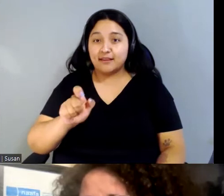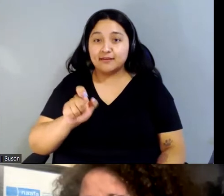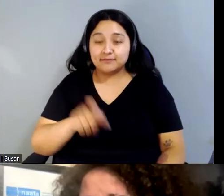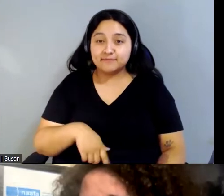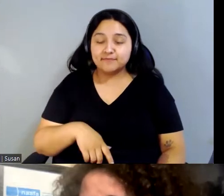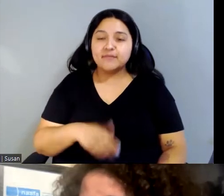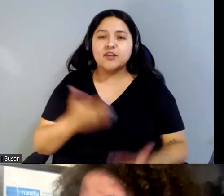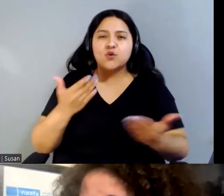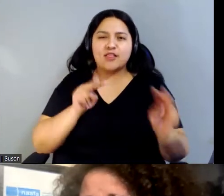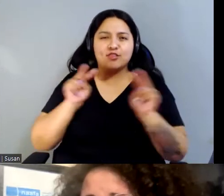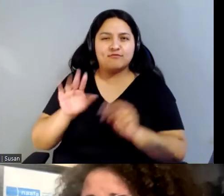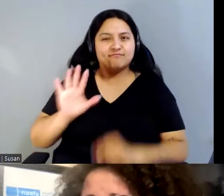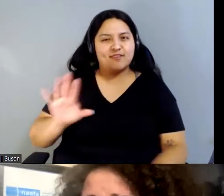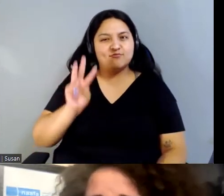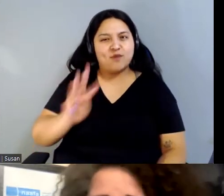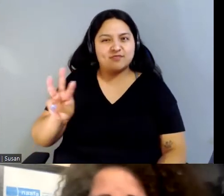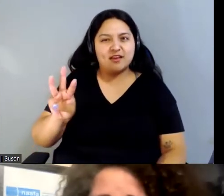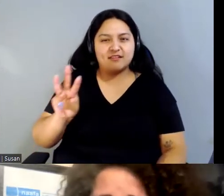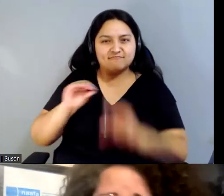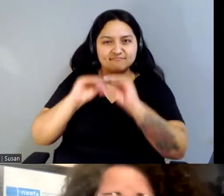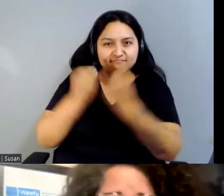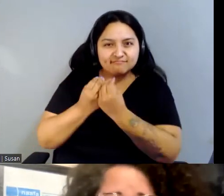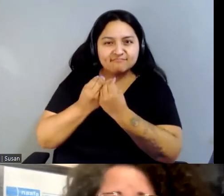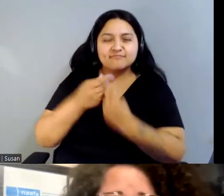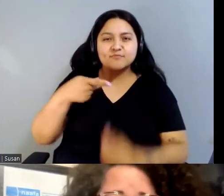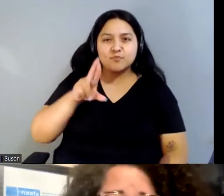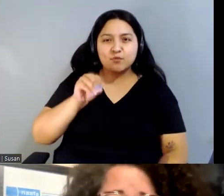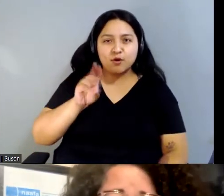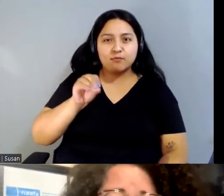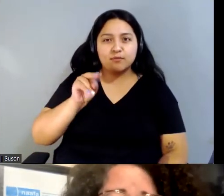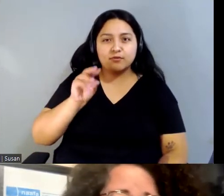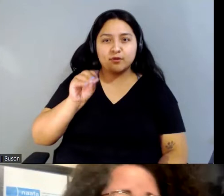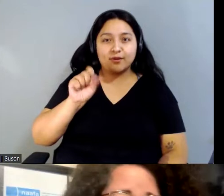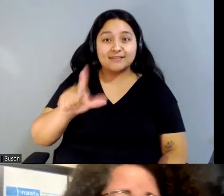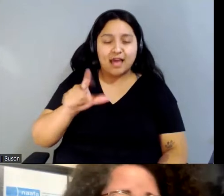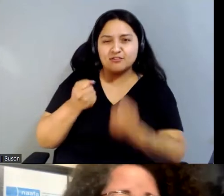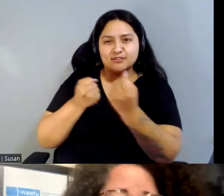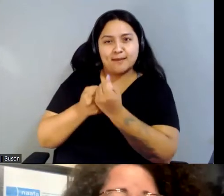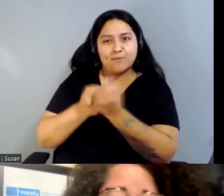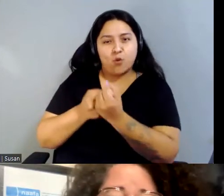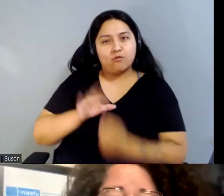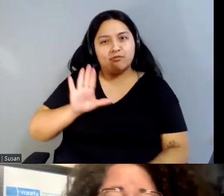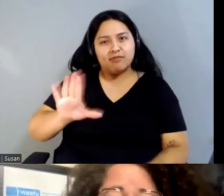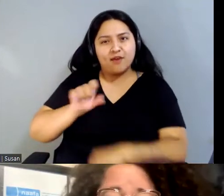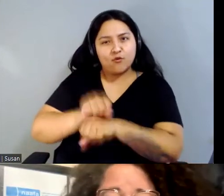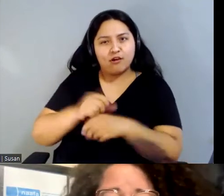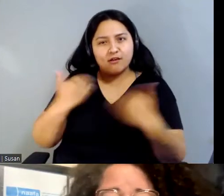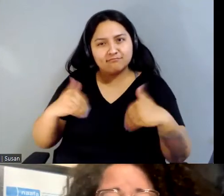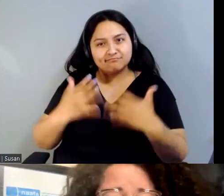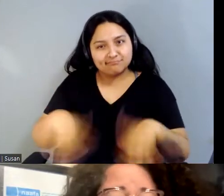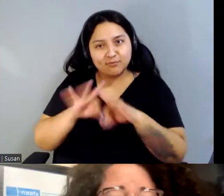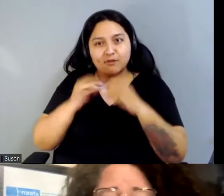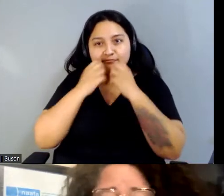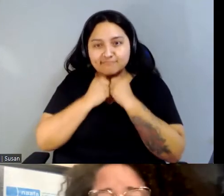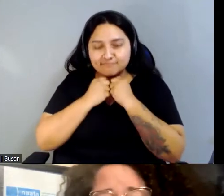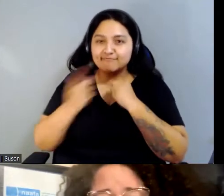check out Pro Bono ASL, check out their website, follow them on social media, support their very important work in addition to the work they do with